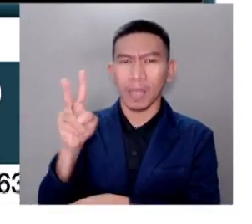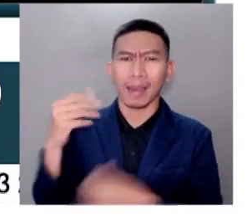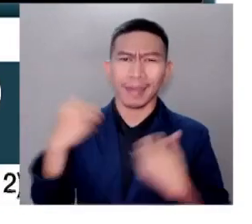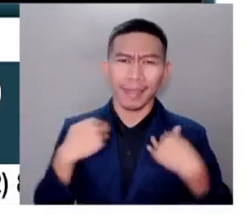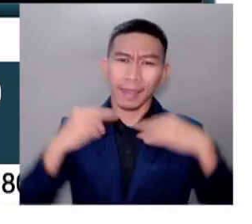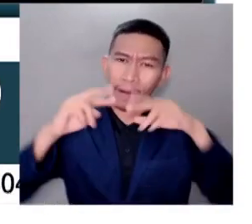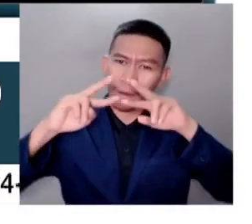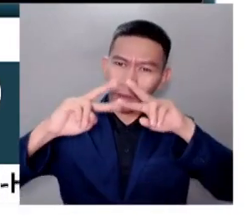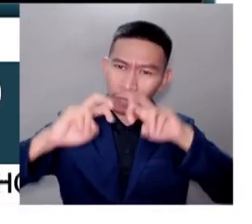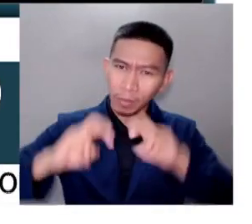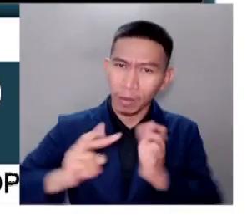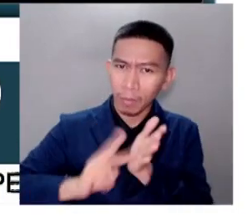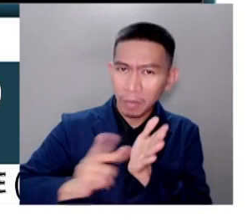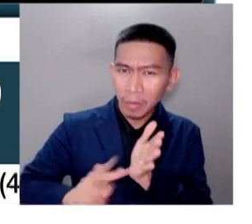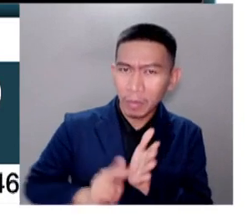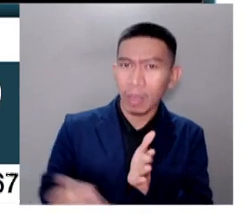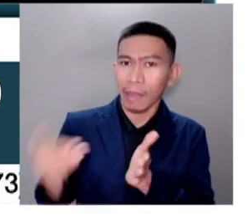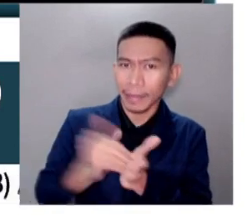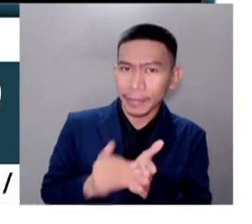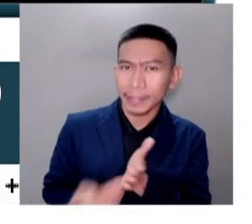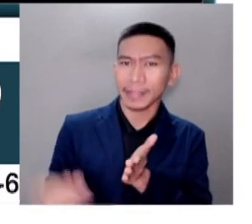that time and again have